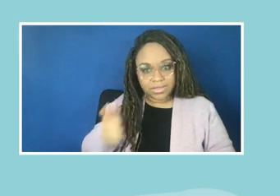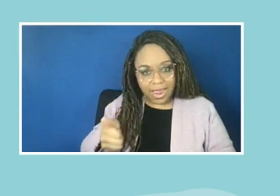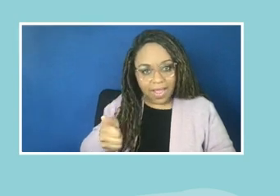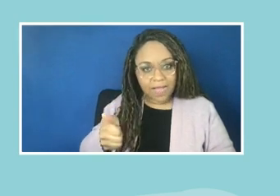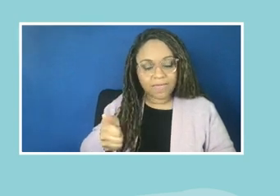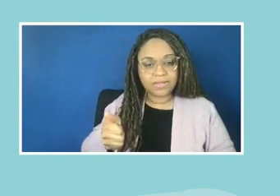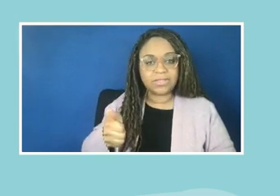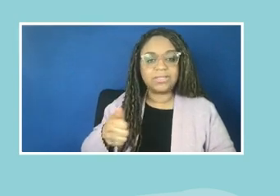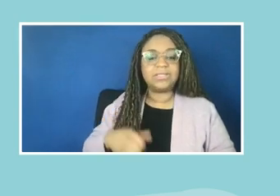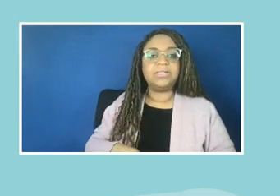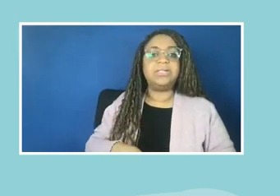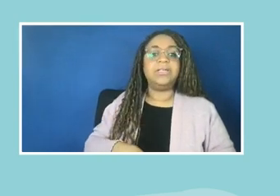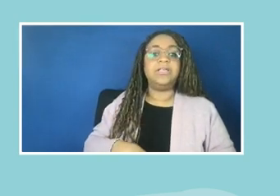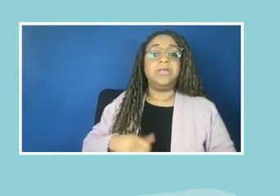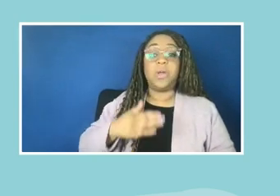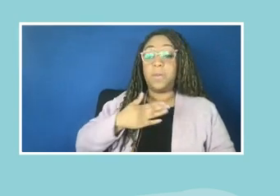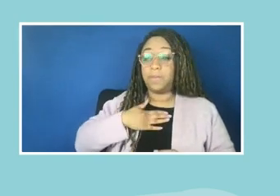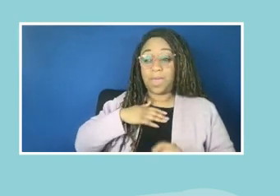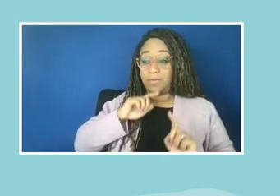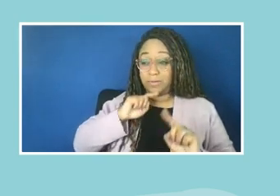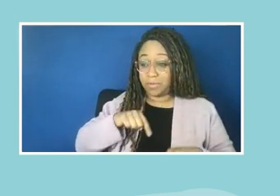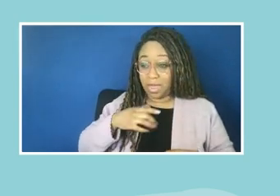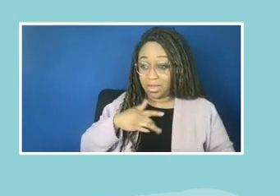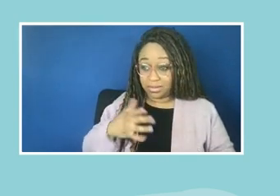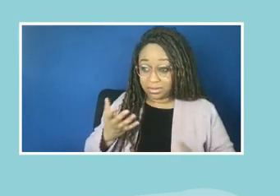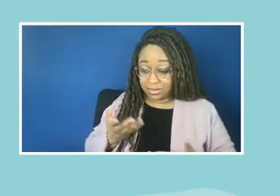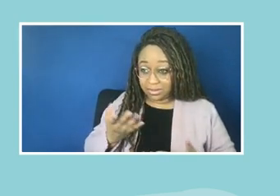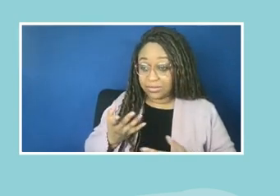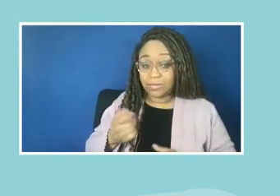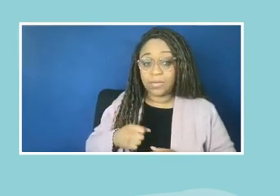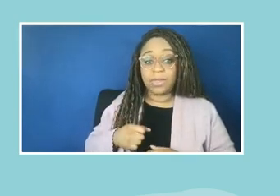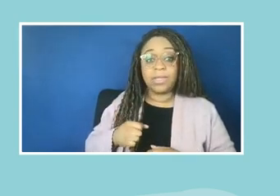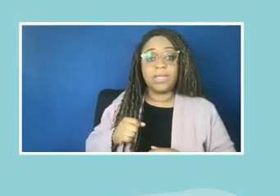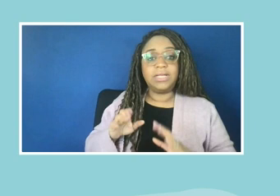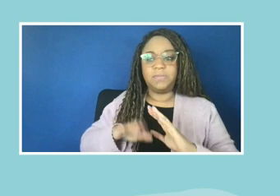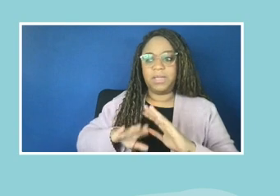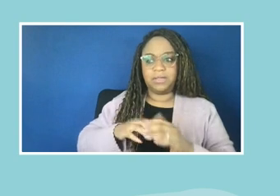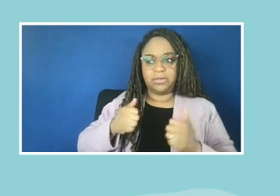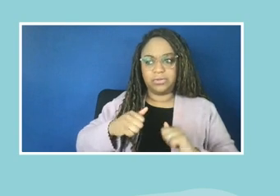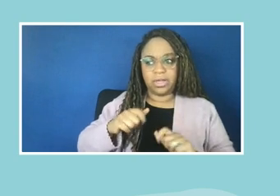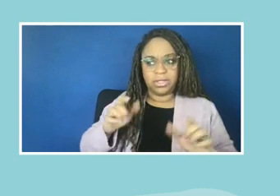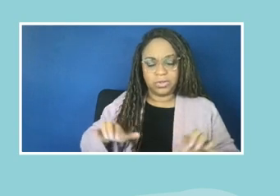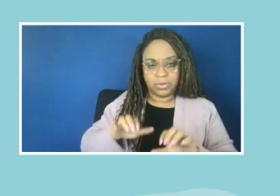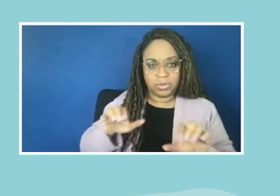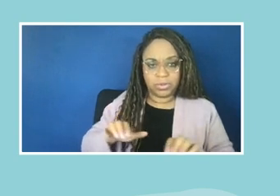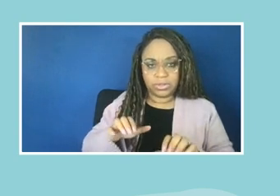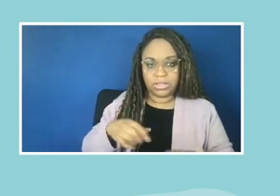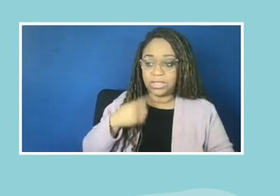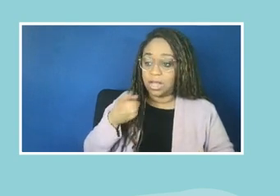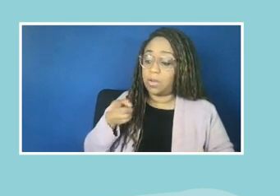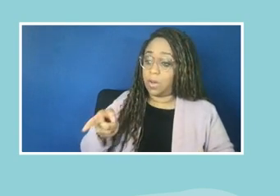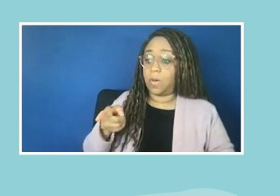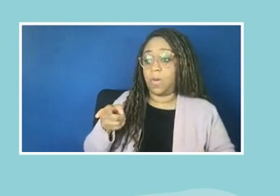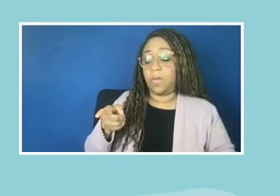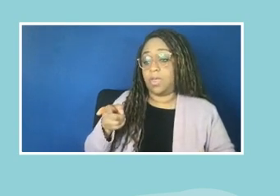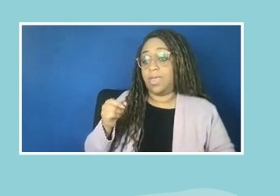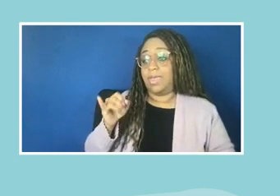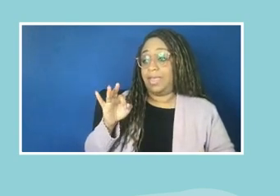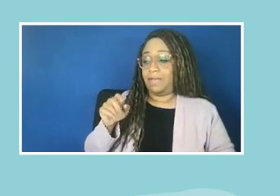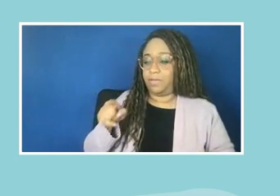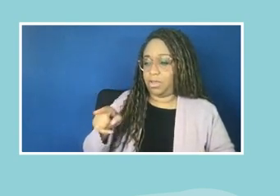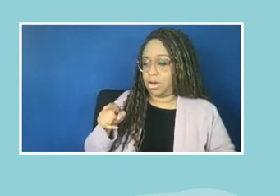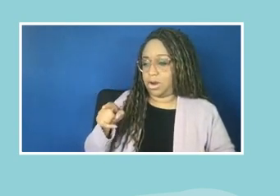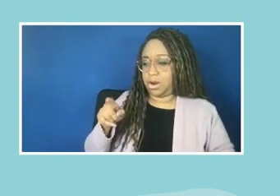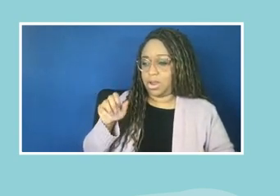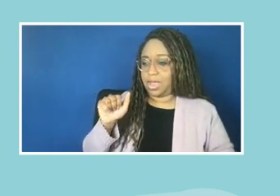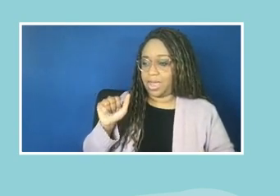to that is basically what they're trying to do is tell you that you are a criminal if you are anti-fascist and believe